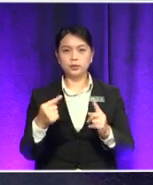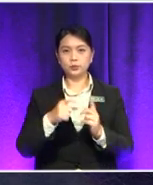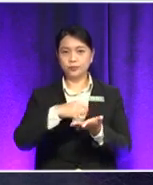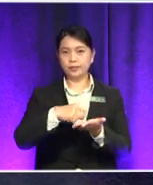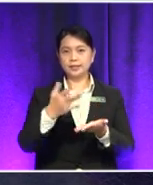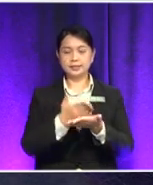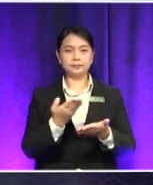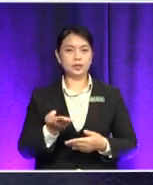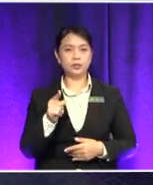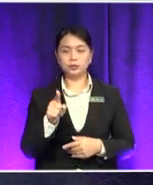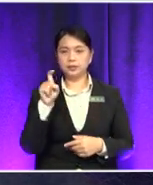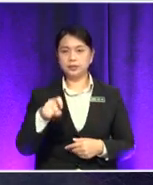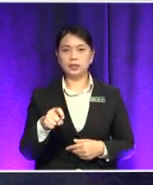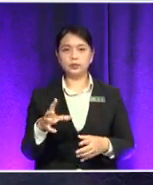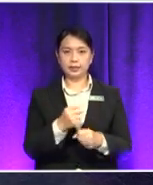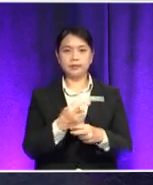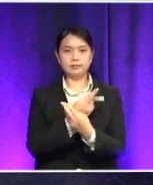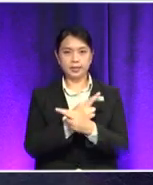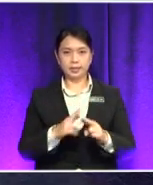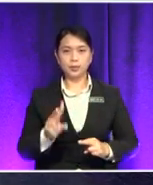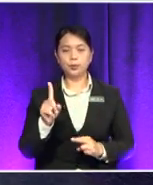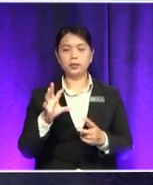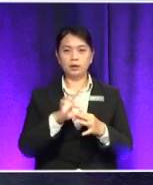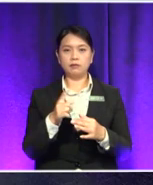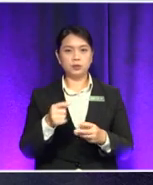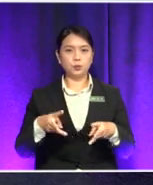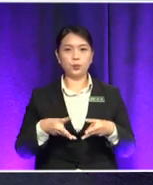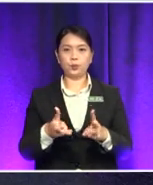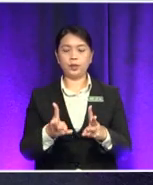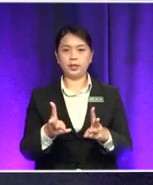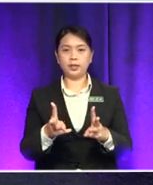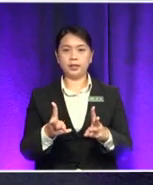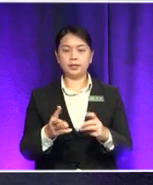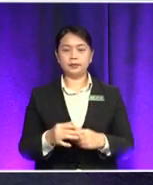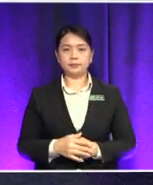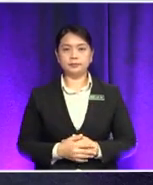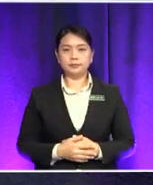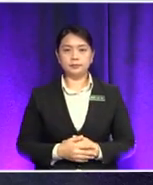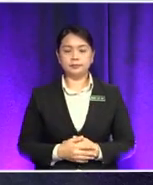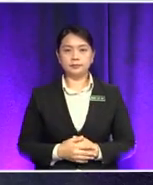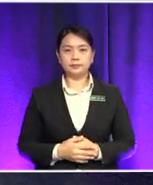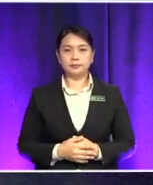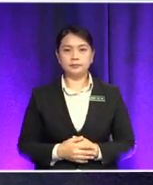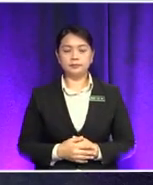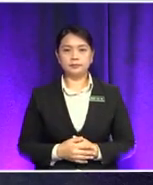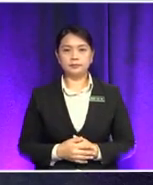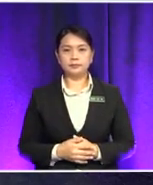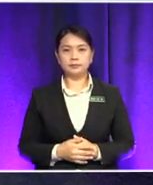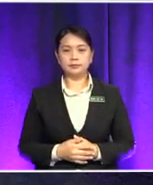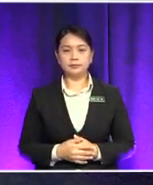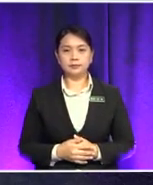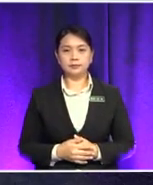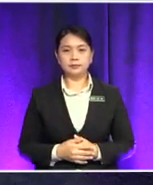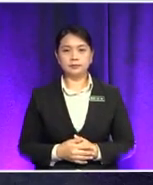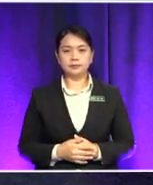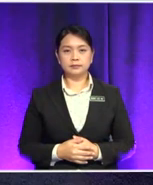so you need to get ready. One of the way is for you to brainstorm for the idea. Ah, that's interesting, right?